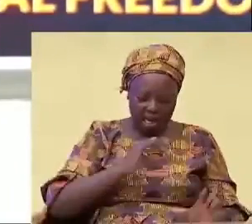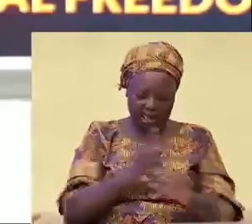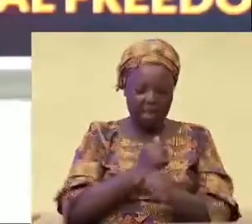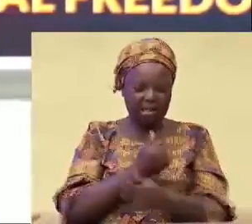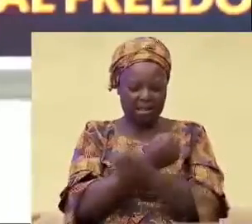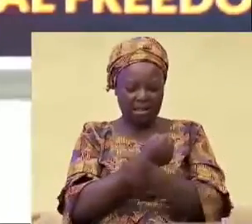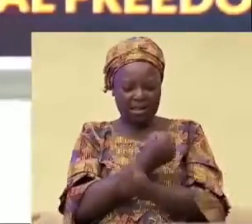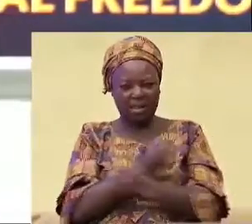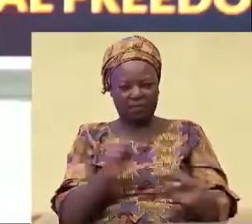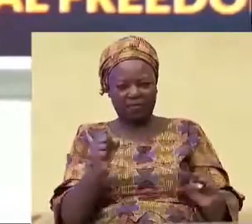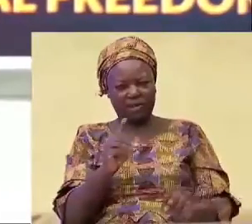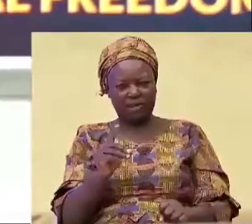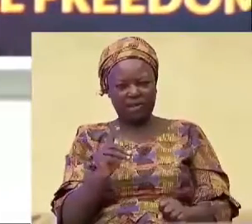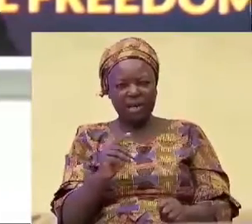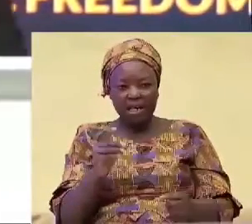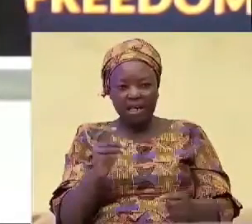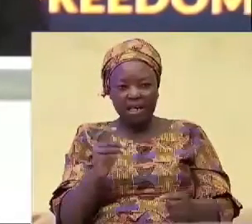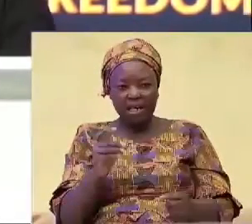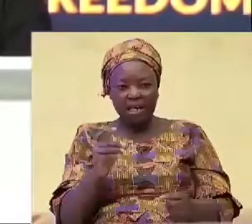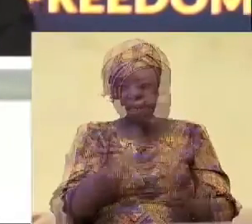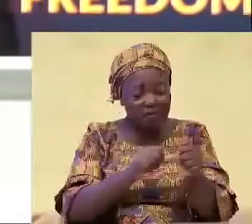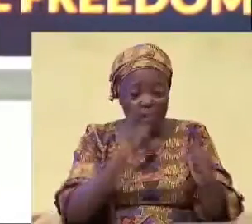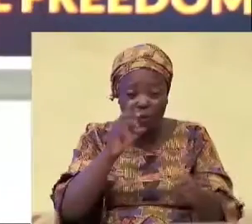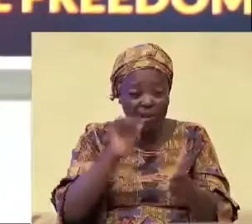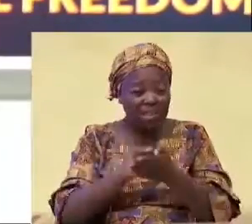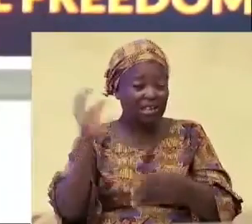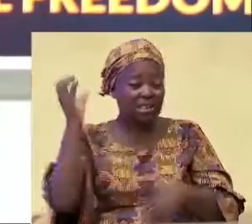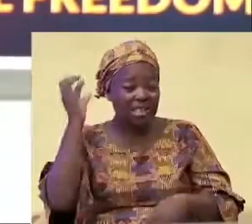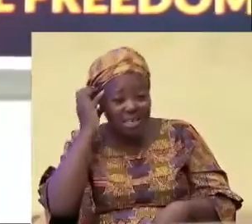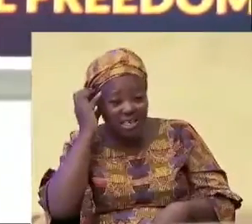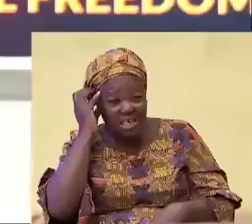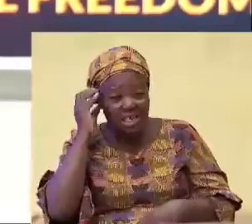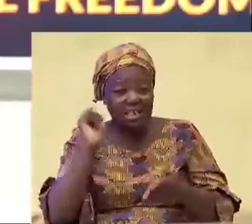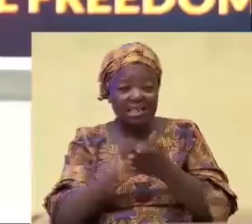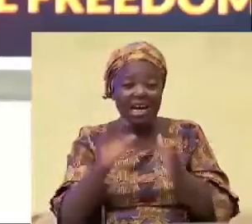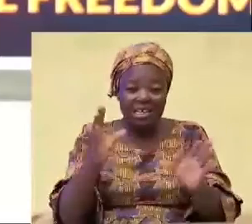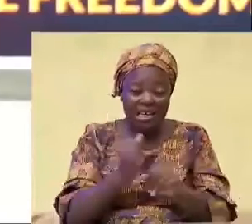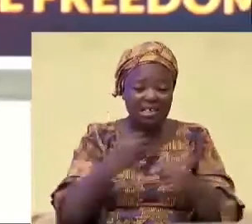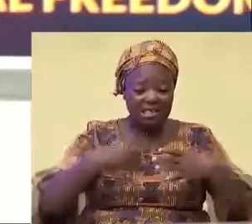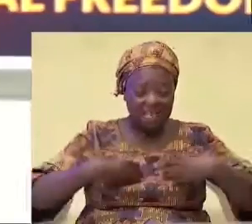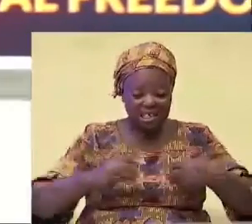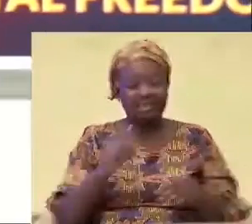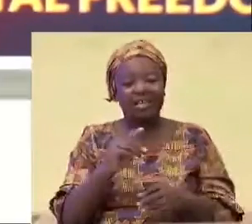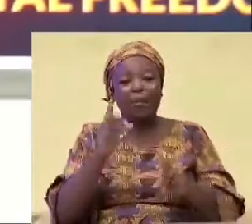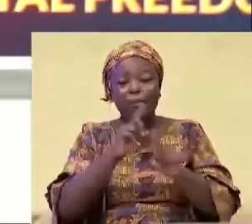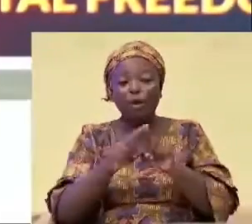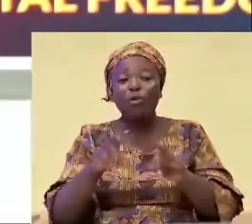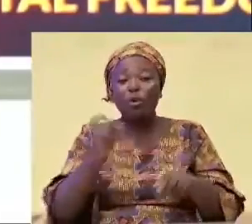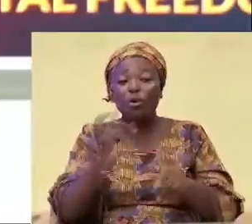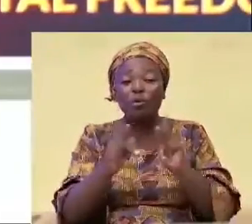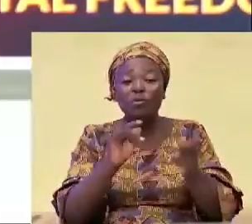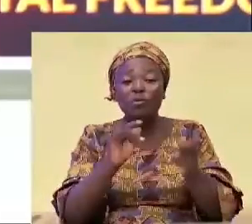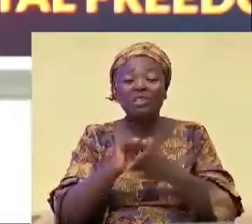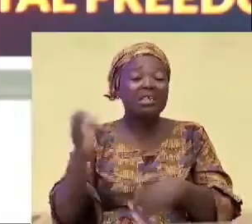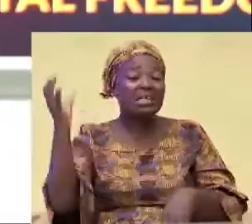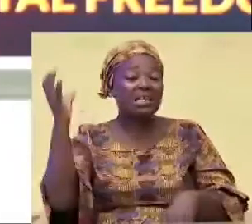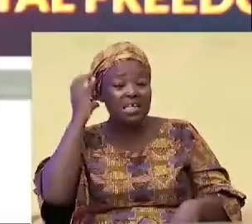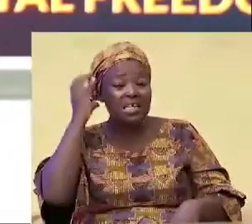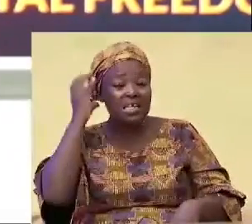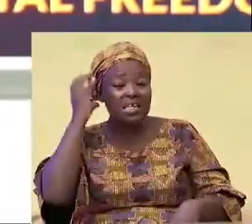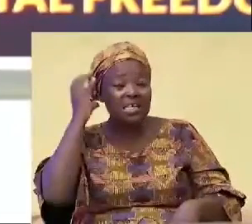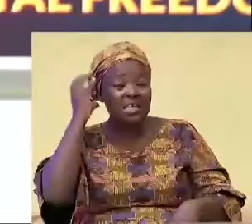they come. It's not everybody that has heard that gets healed. Only the people that hear